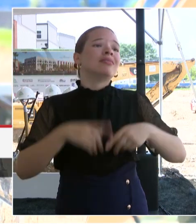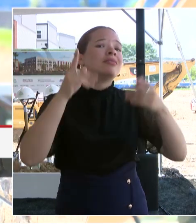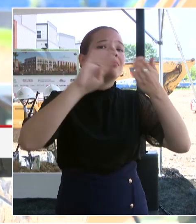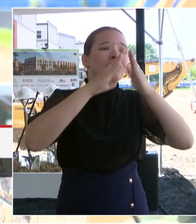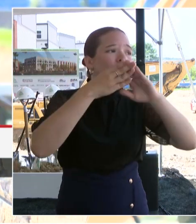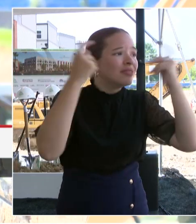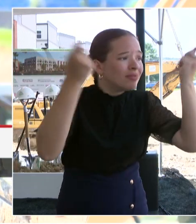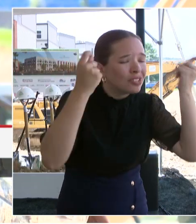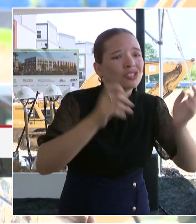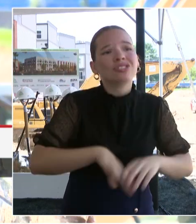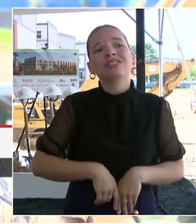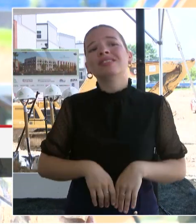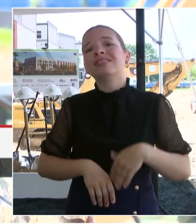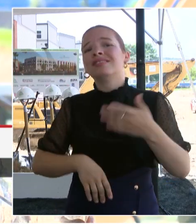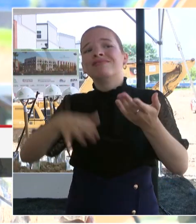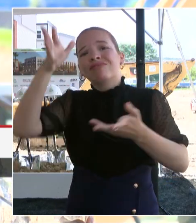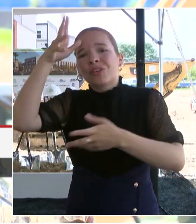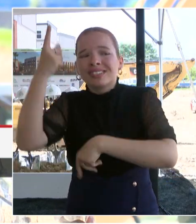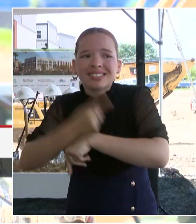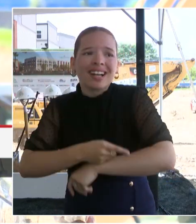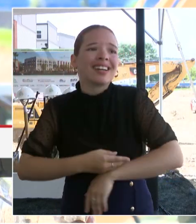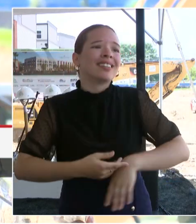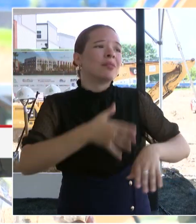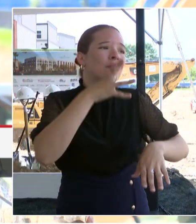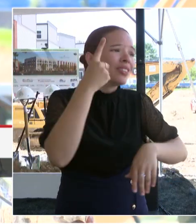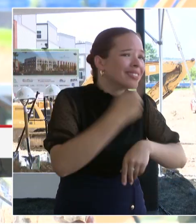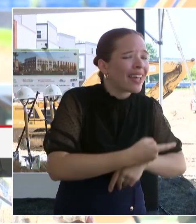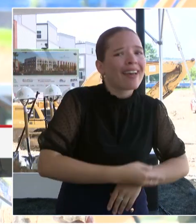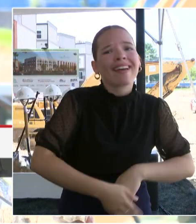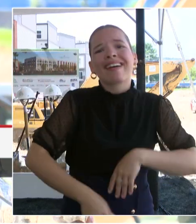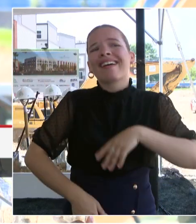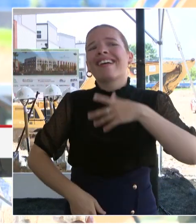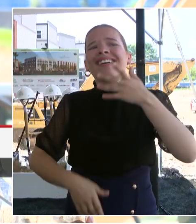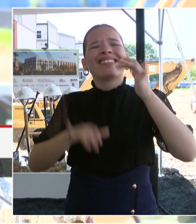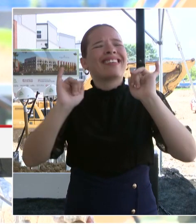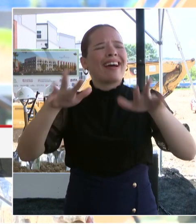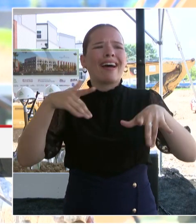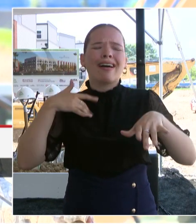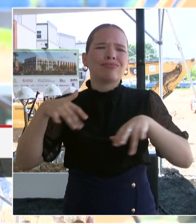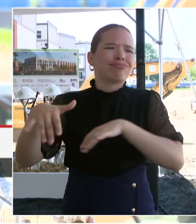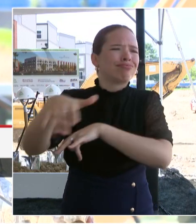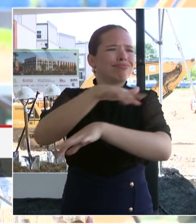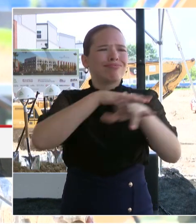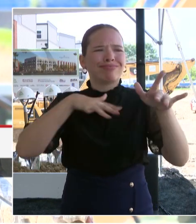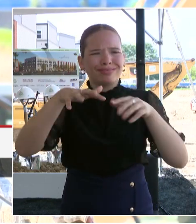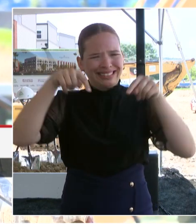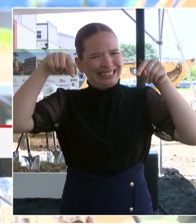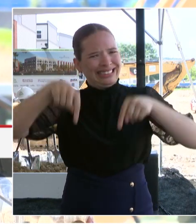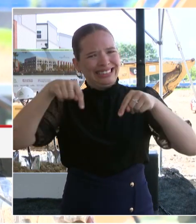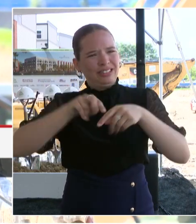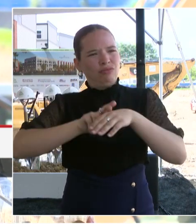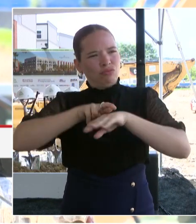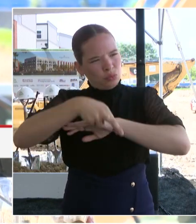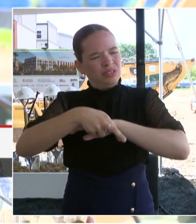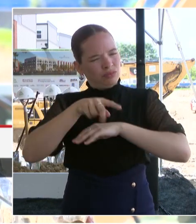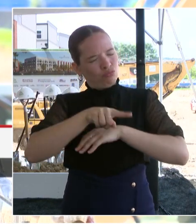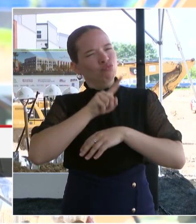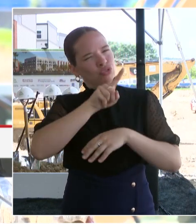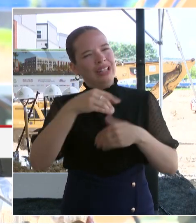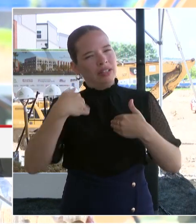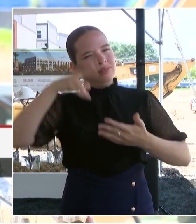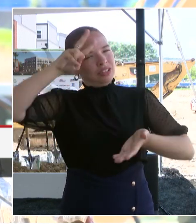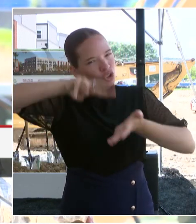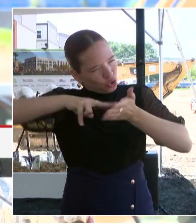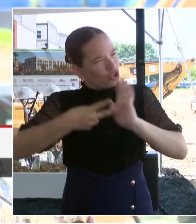Day, Mother's Day, I mean, Riggs Park knows how to show what community really means and what it really